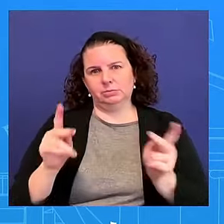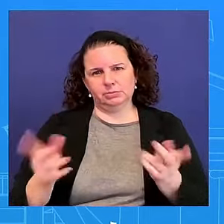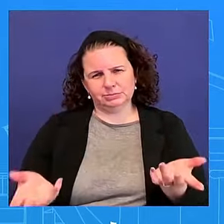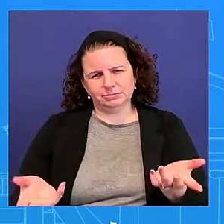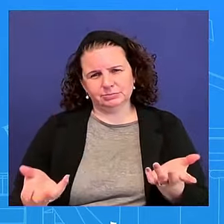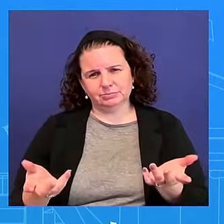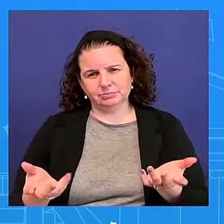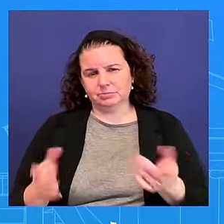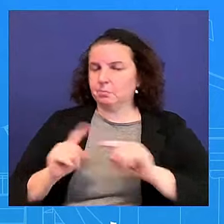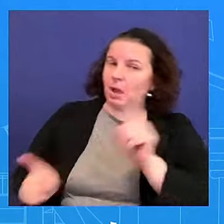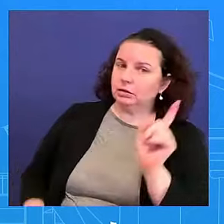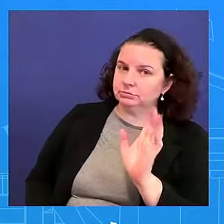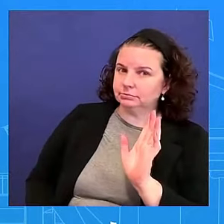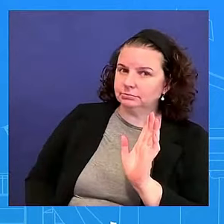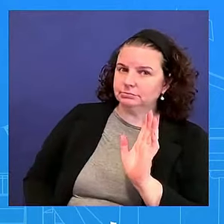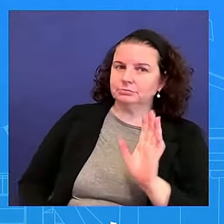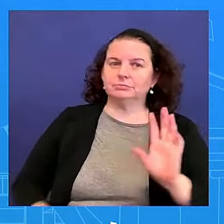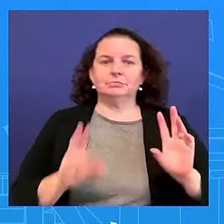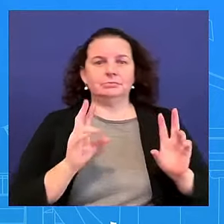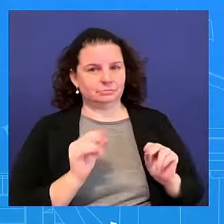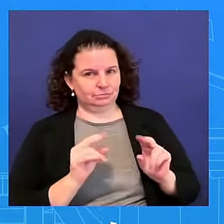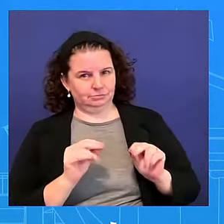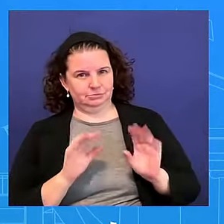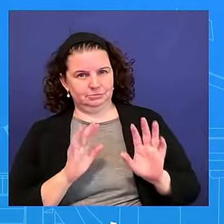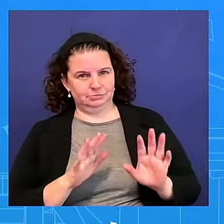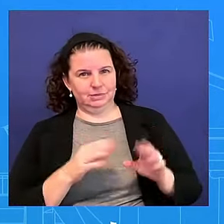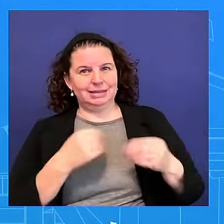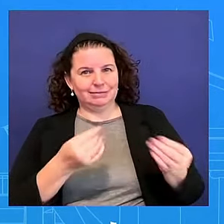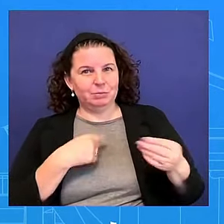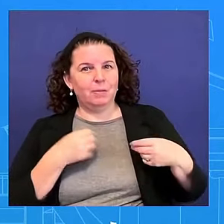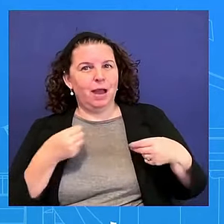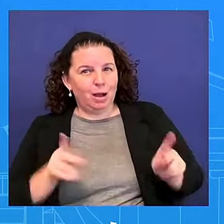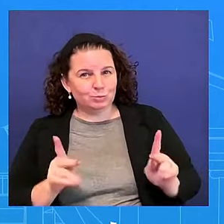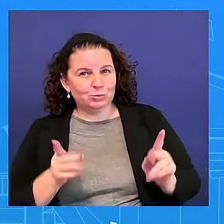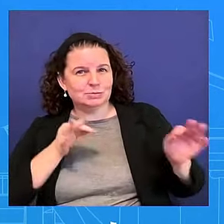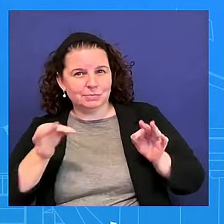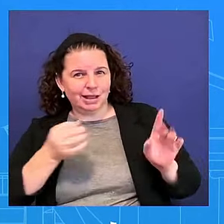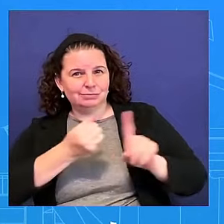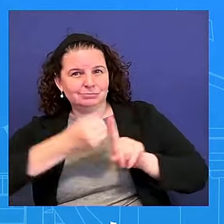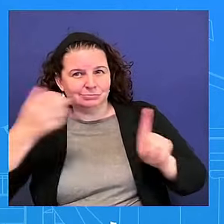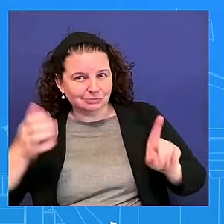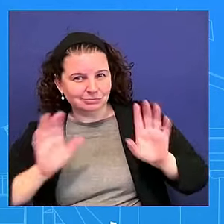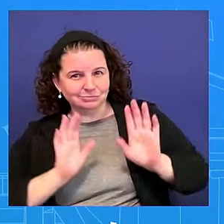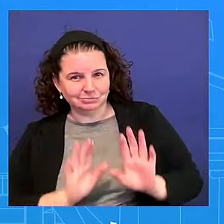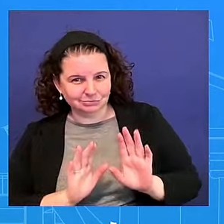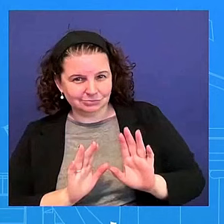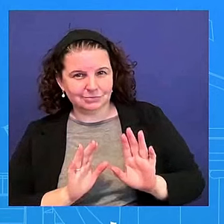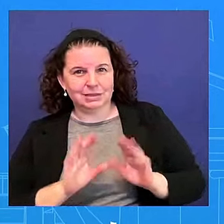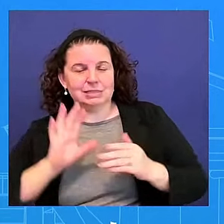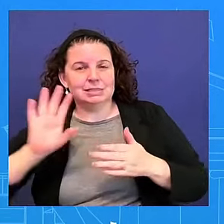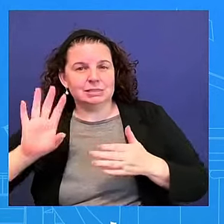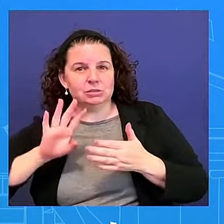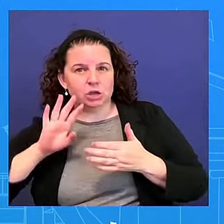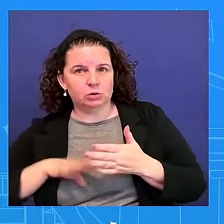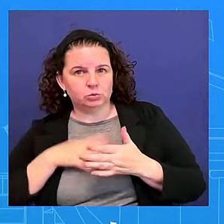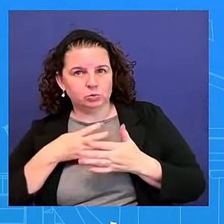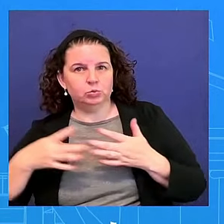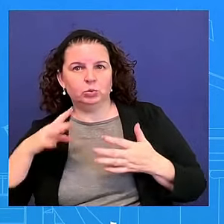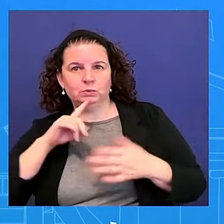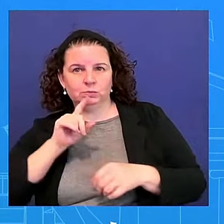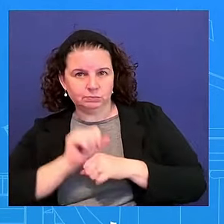opportunity, and I'm just using that opportunity, obviously, to lay out what the president did in those 2.5 days. Look, you